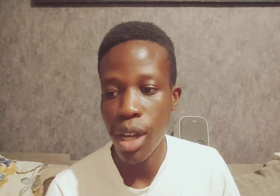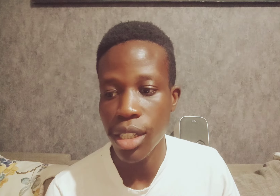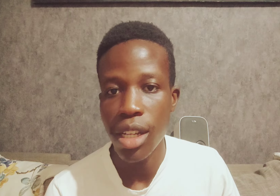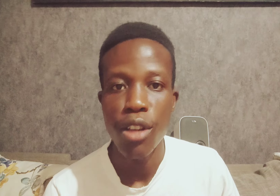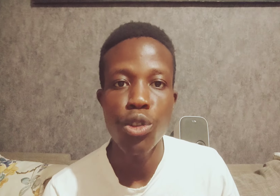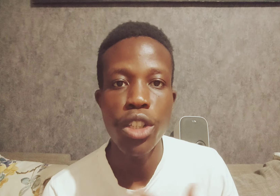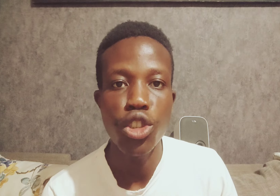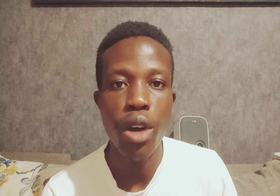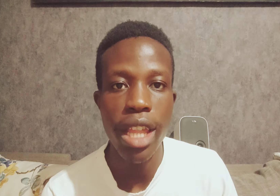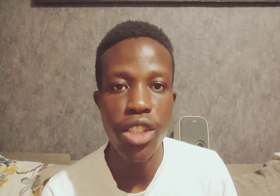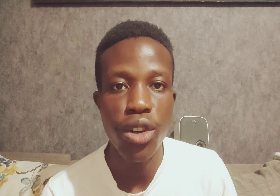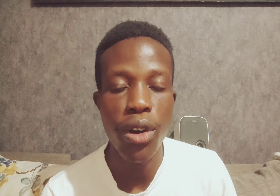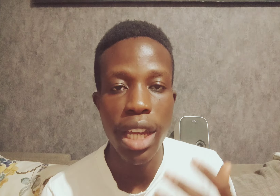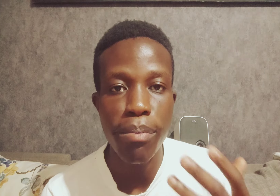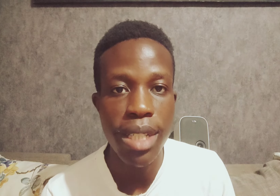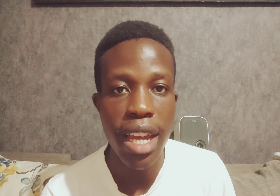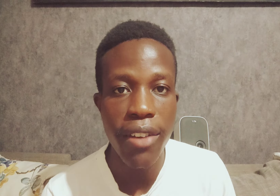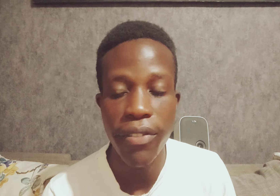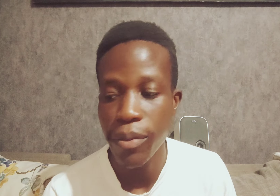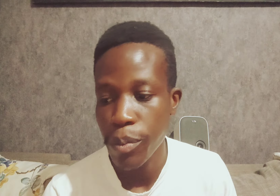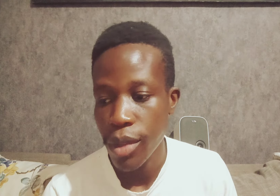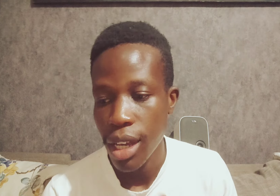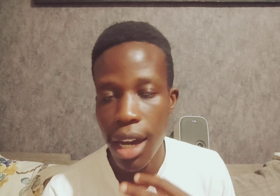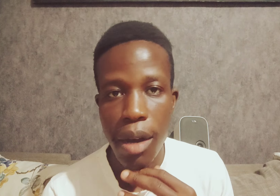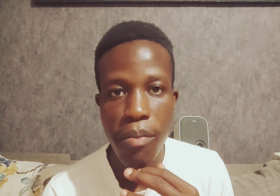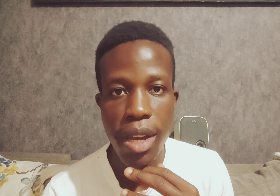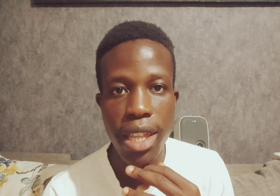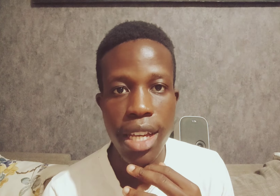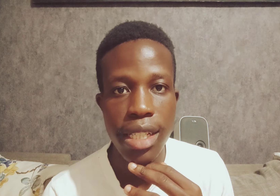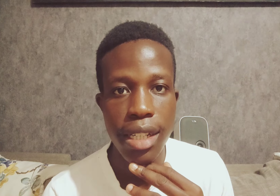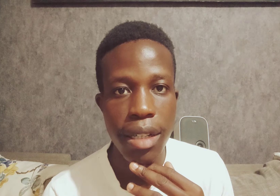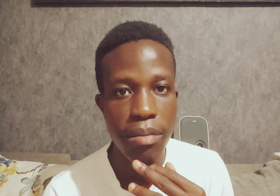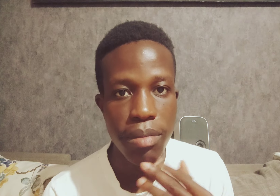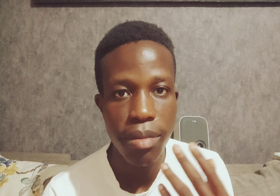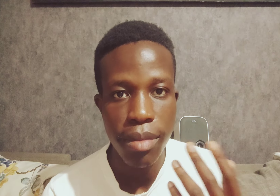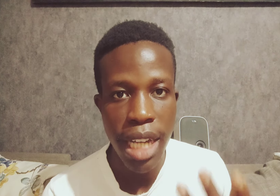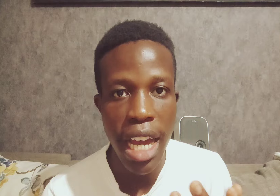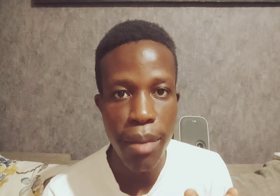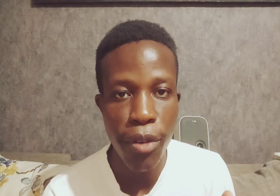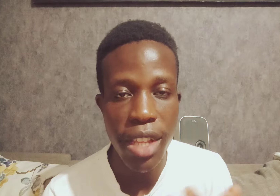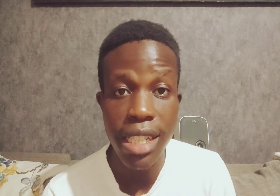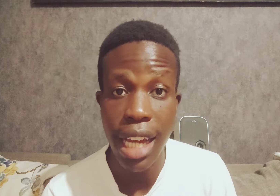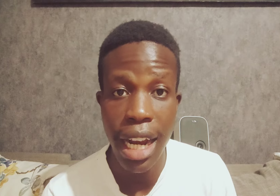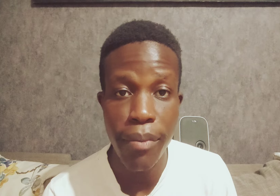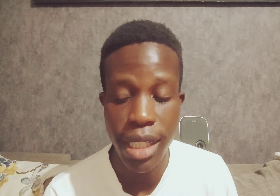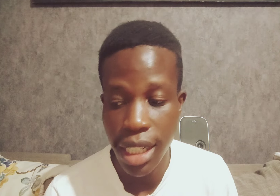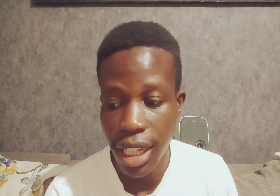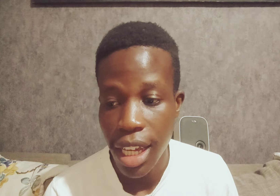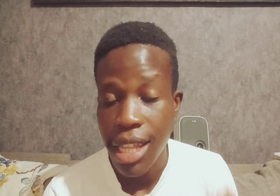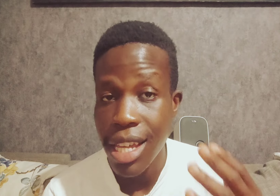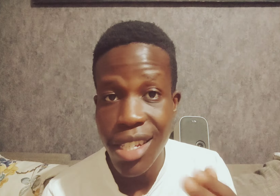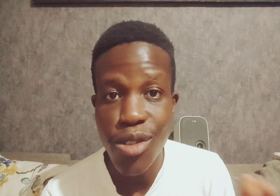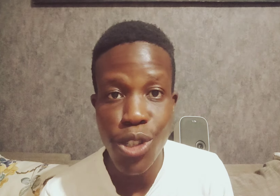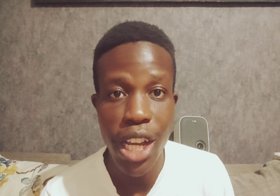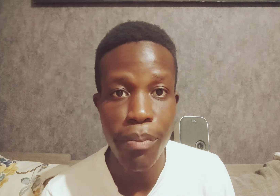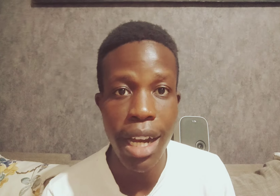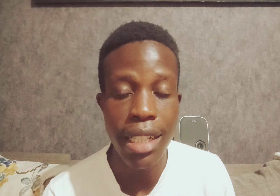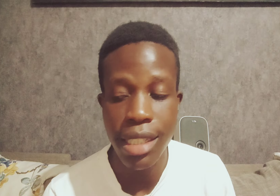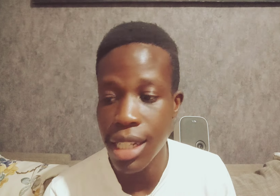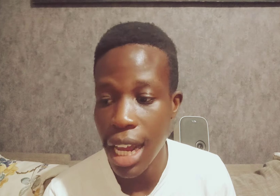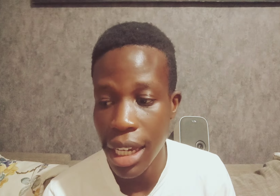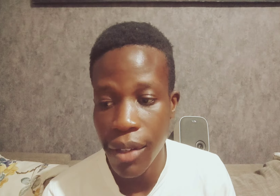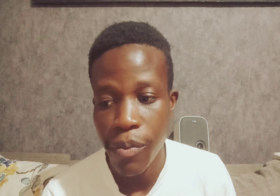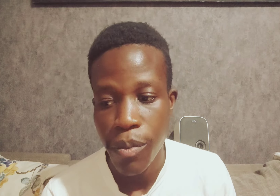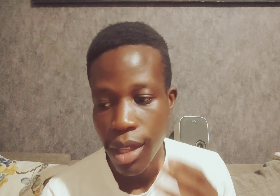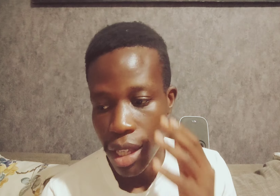I just want to ensure that you all keep safe in this time of this calamity. These two shall